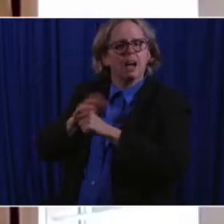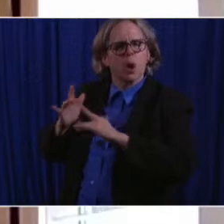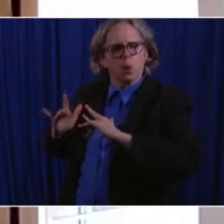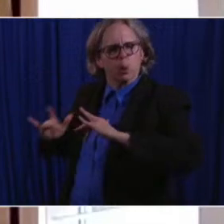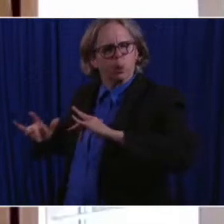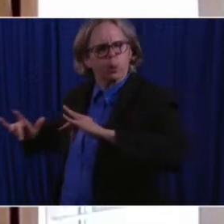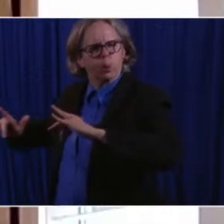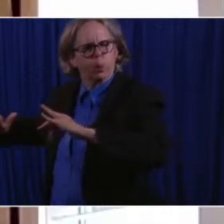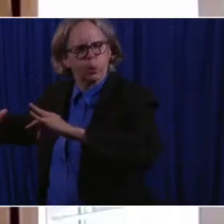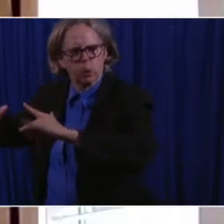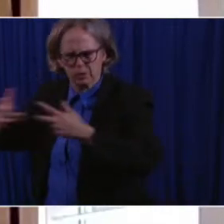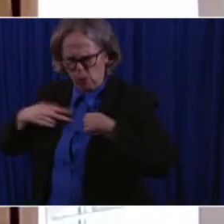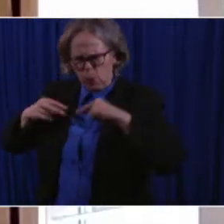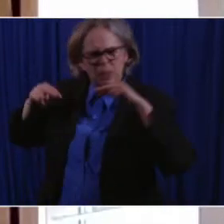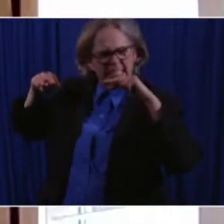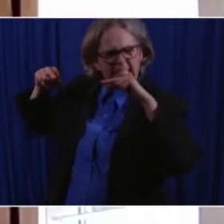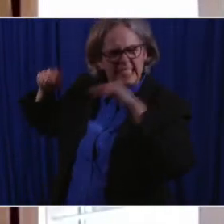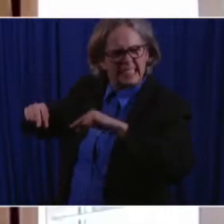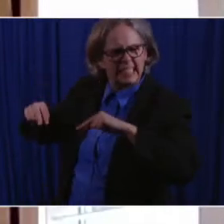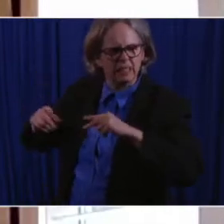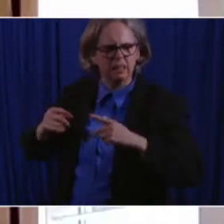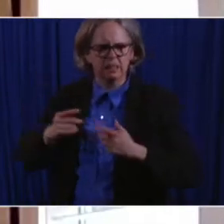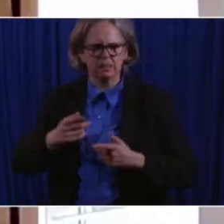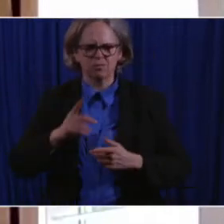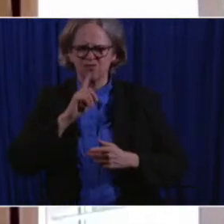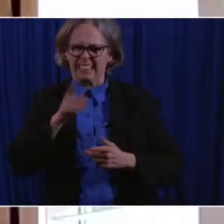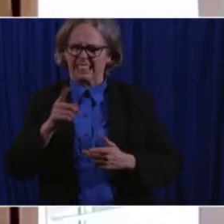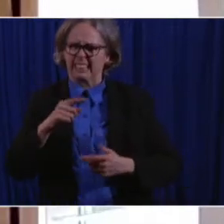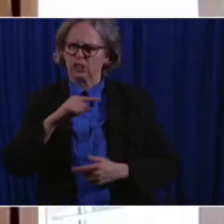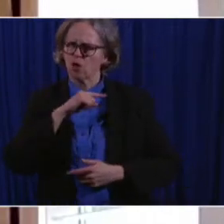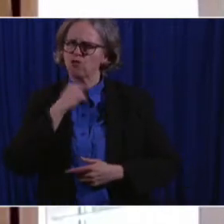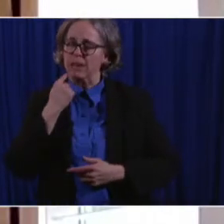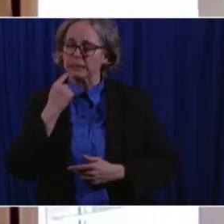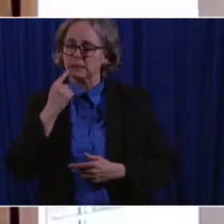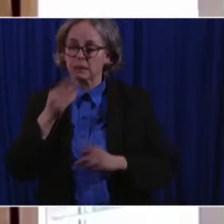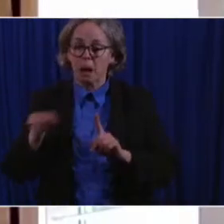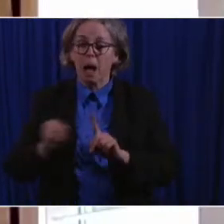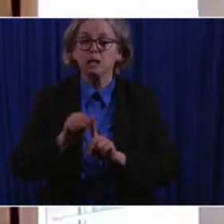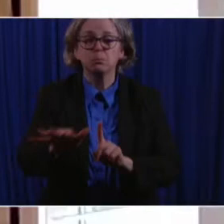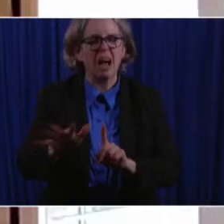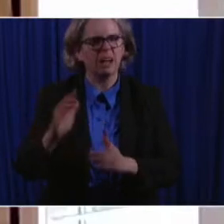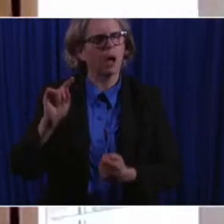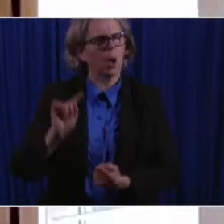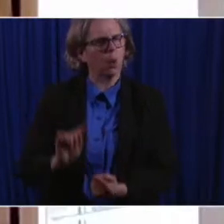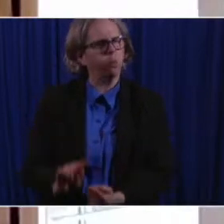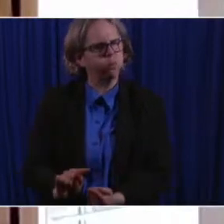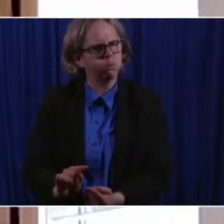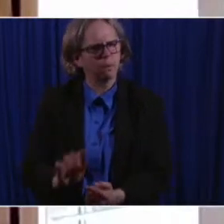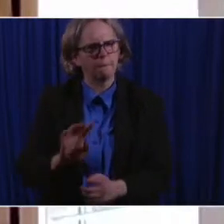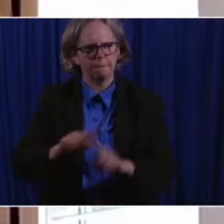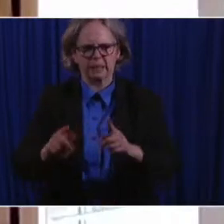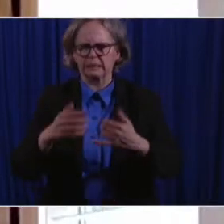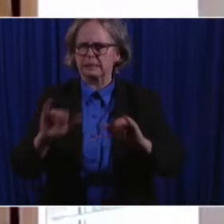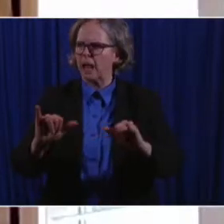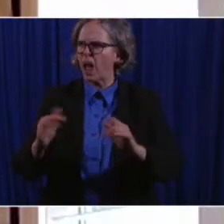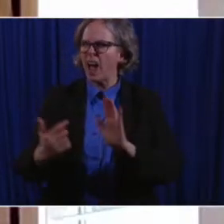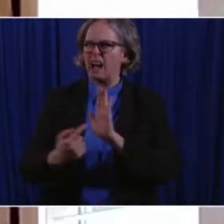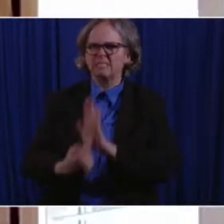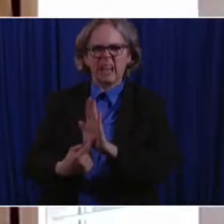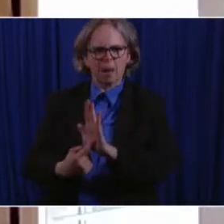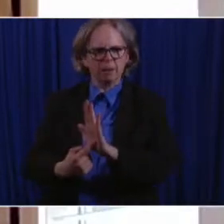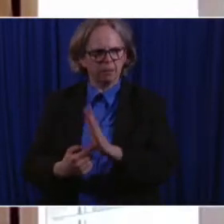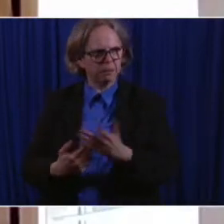States is very low. But I think you're right. I think it does highlight the fact that we live in a global community and that